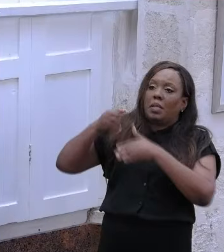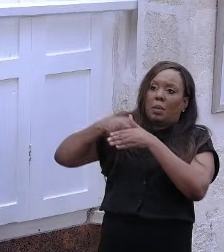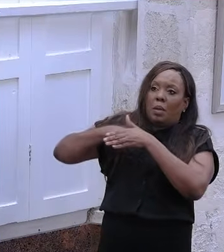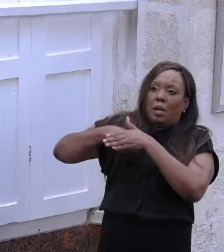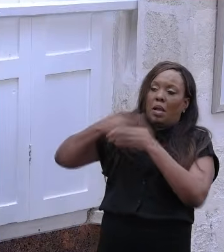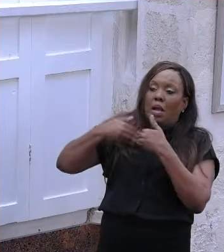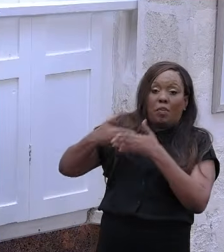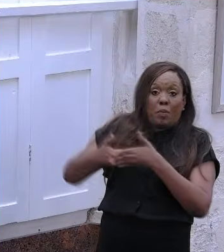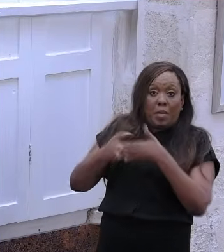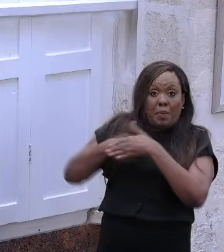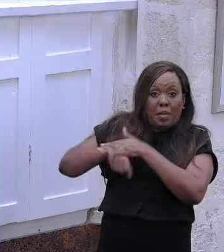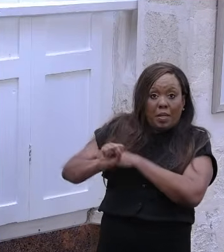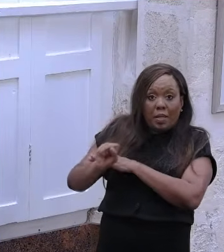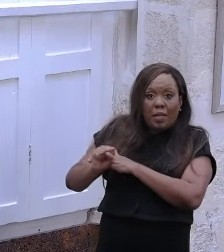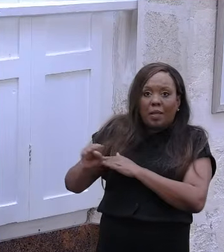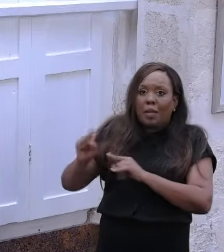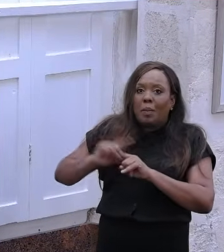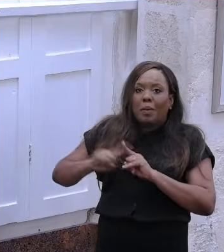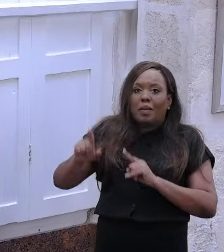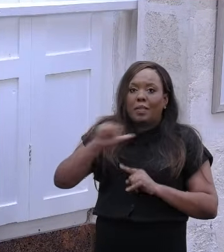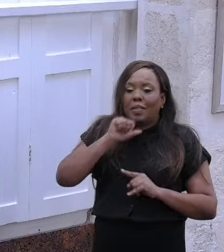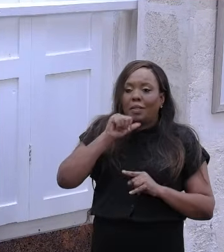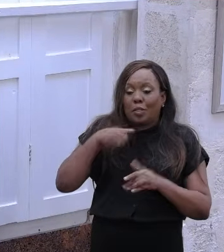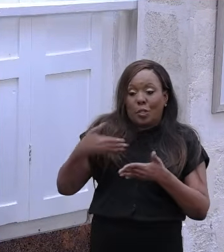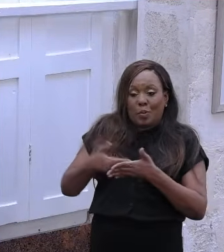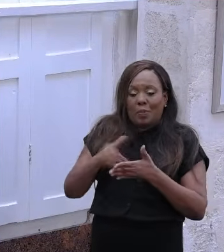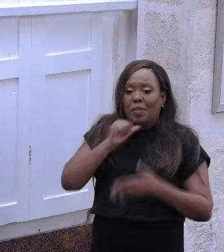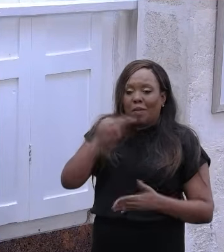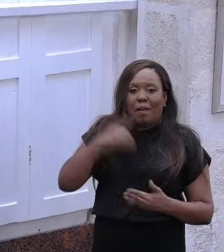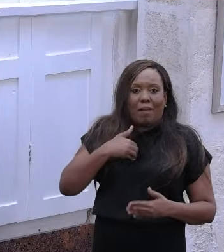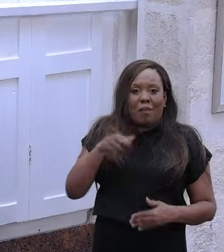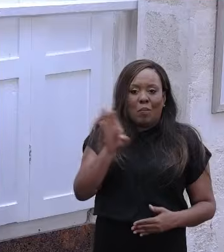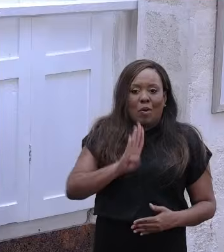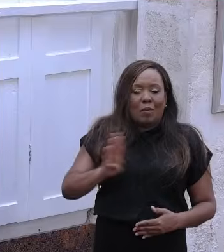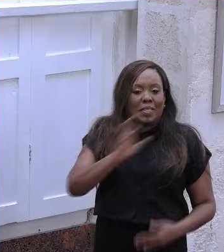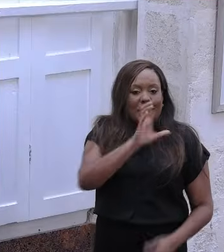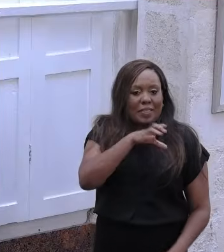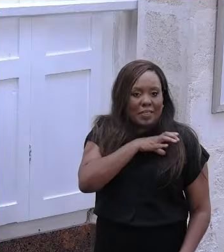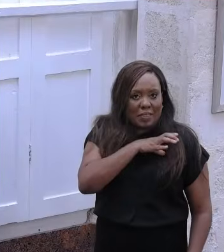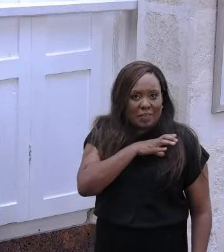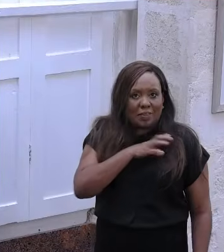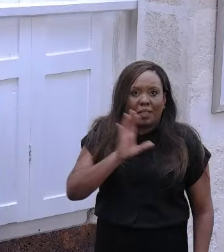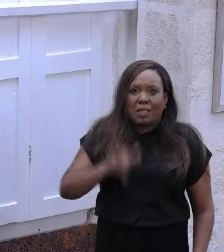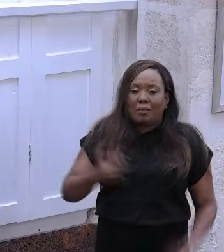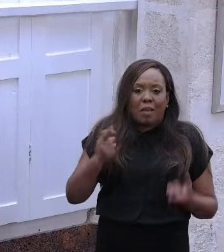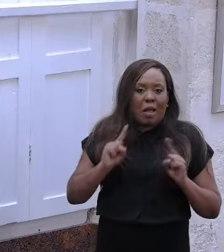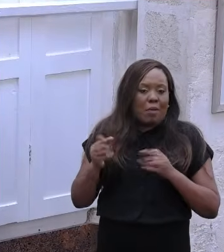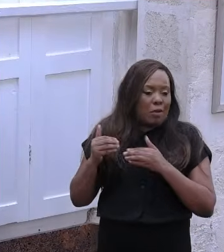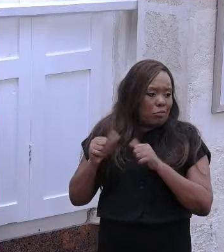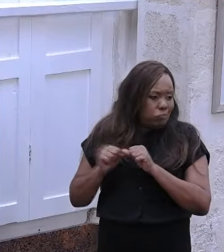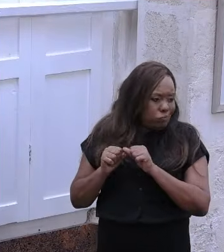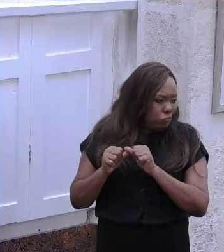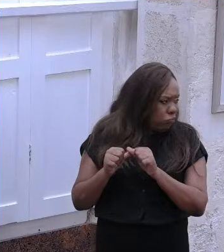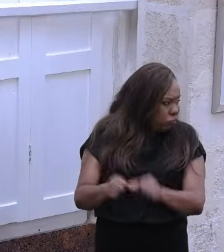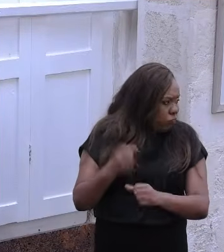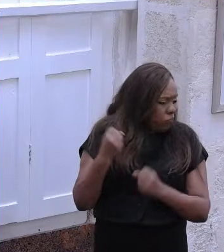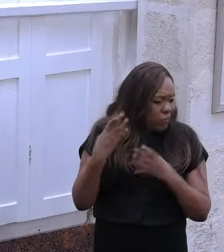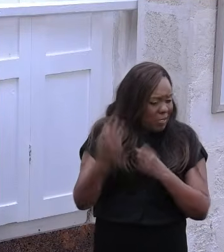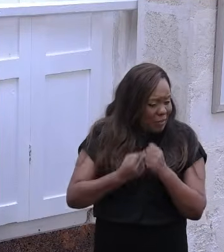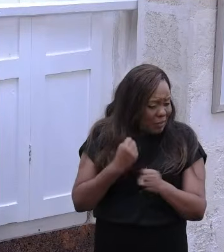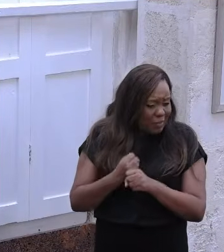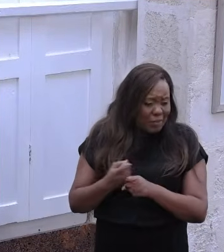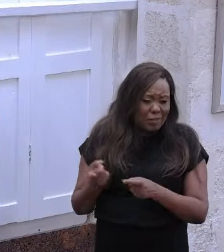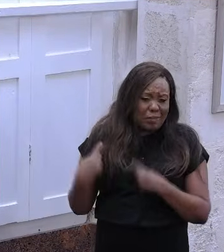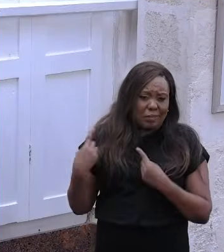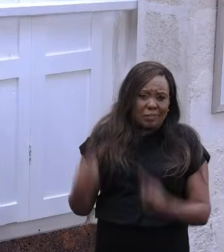citizens of Barbados. And believe it or not, this has been going on for a few decades. The Henry Ford